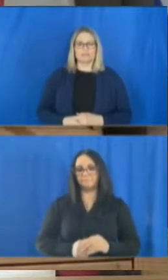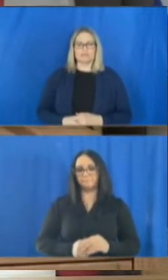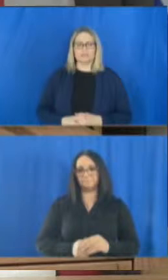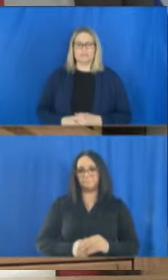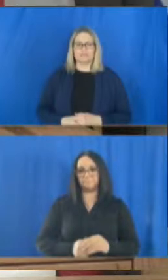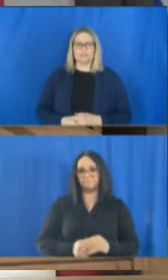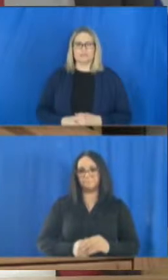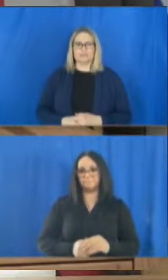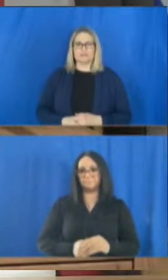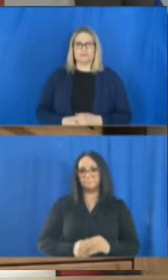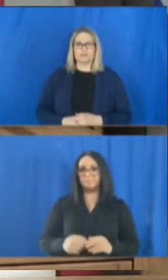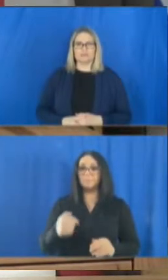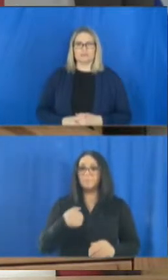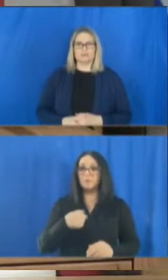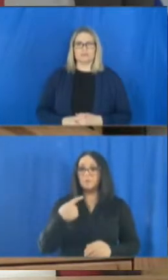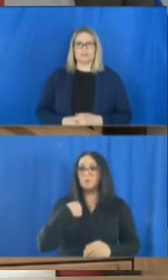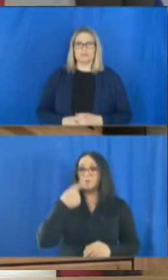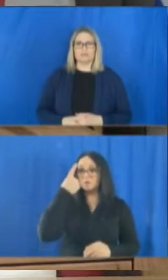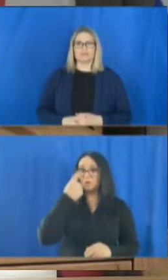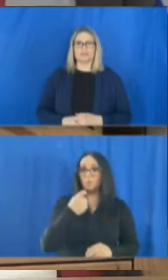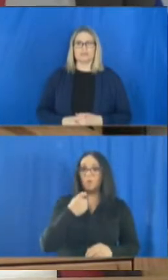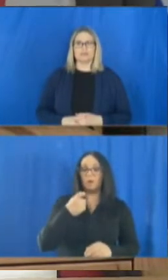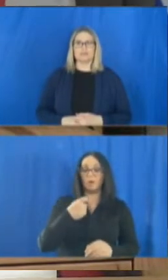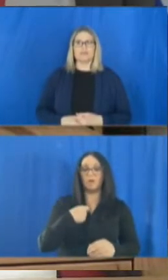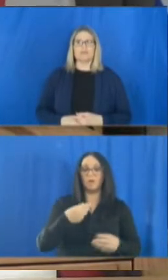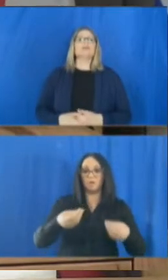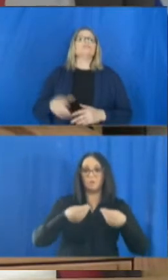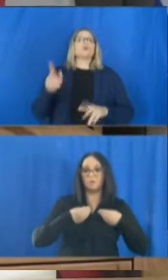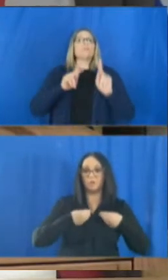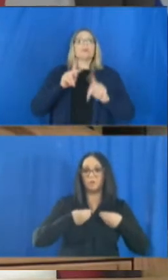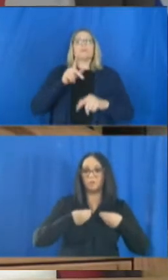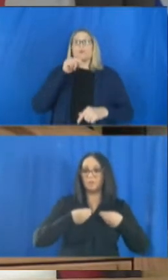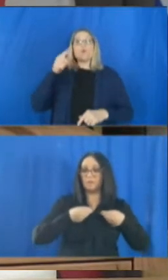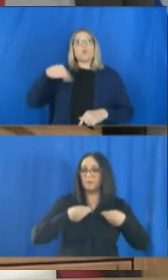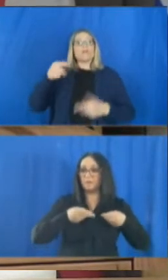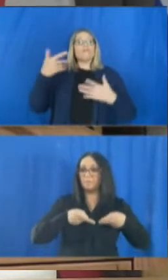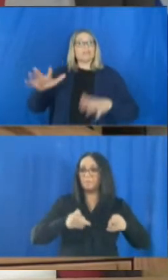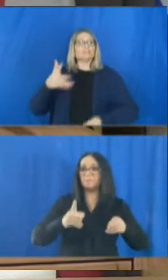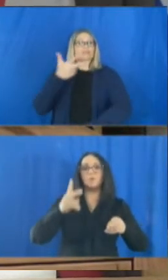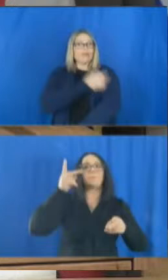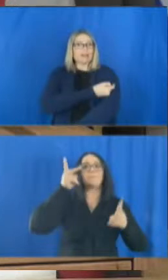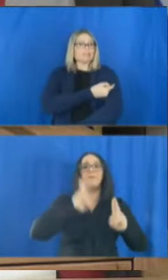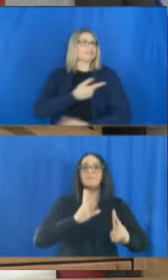even open to anyone, now are open to those that are vaccinated. So I would